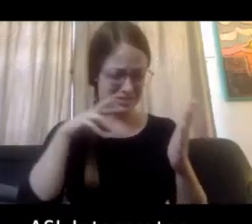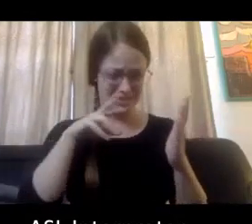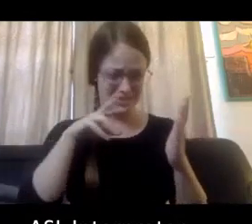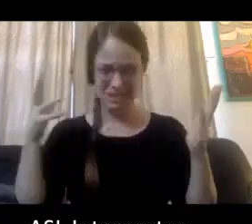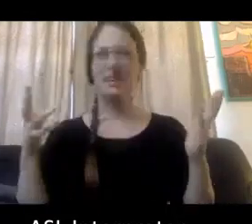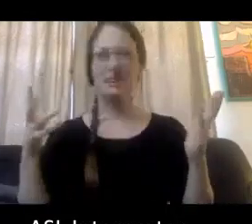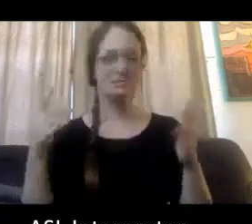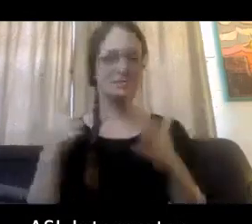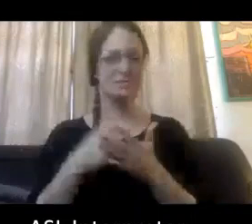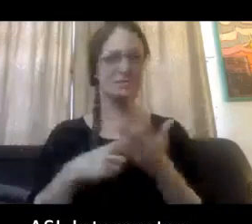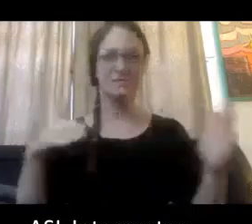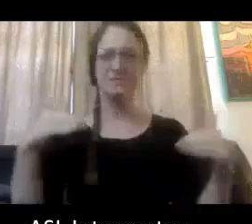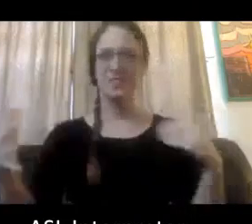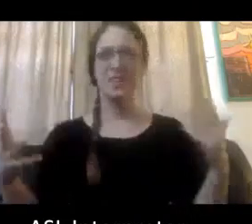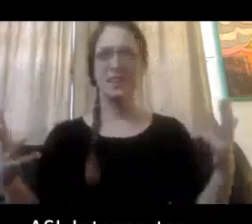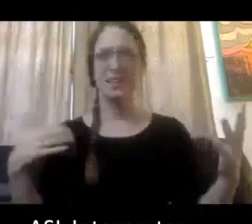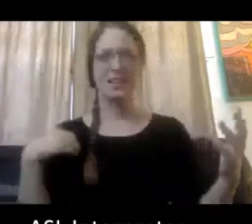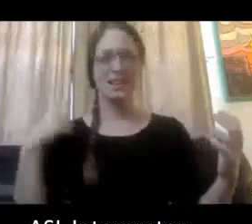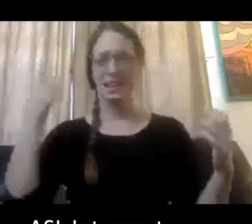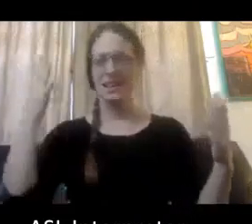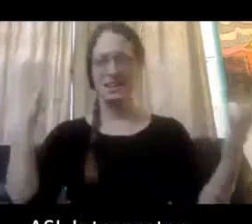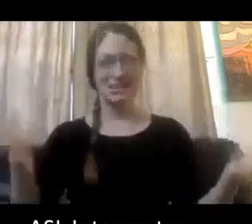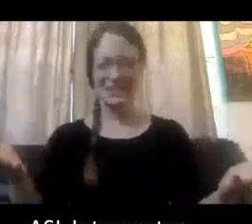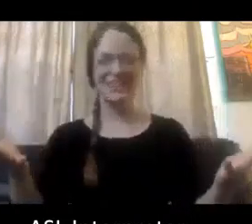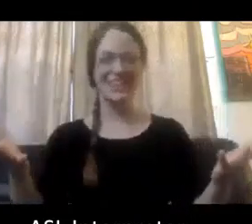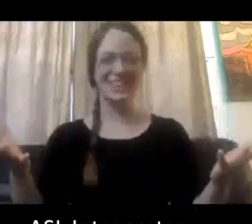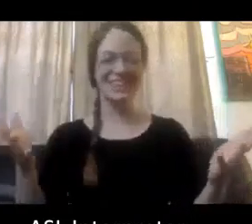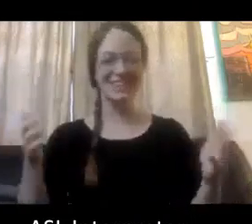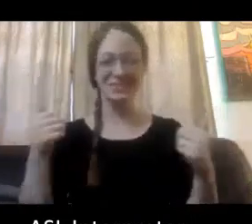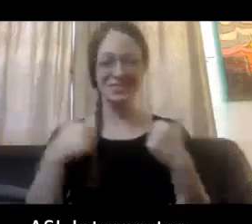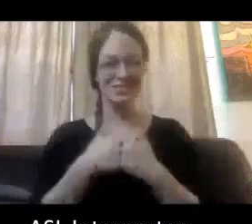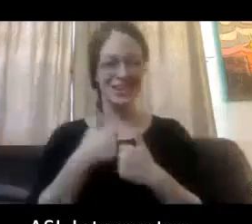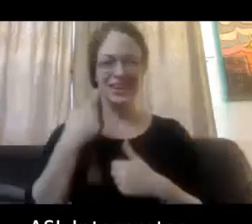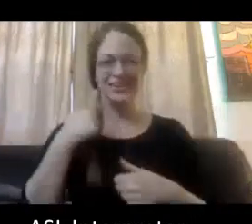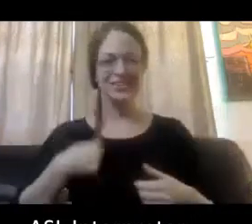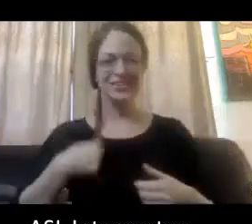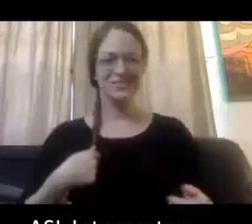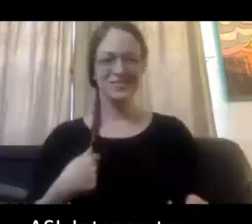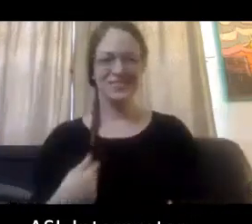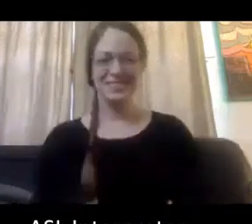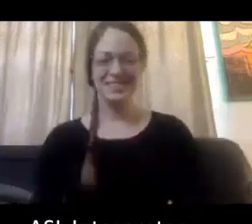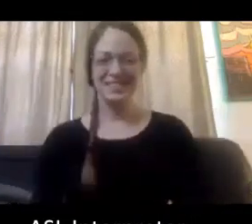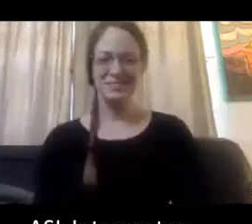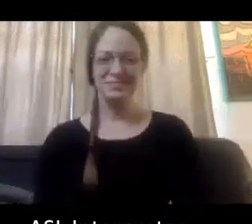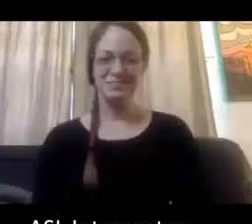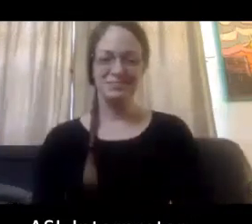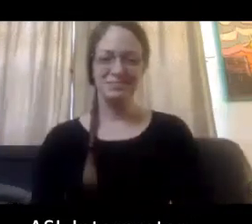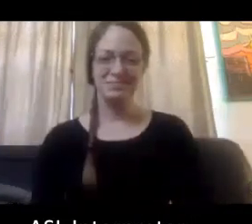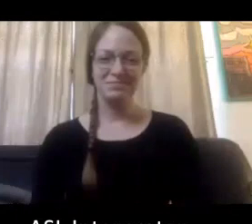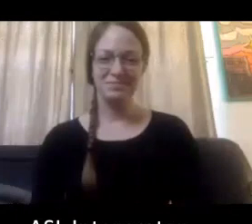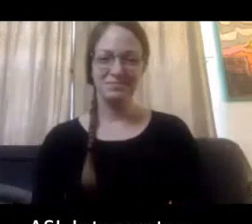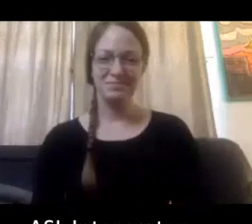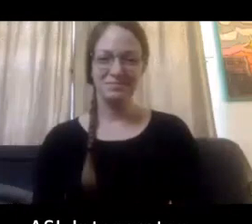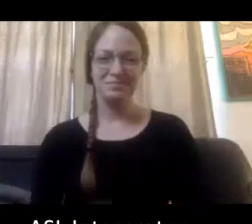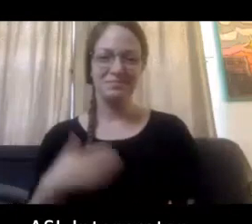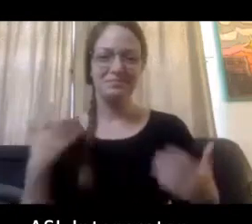what next?" So that is also a challenge. And I guess I mean,